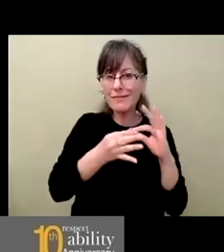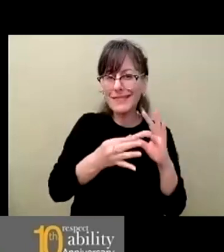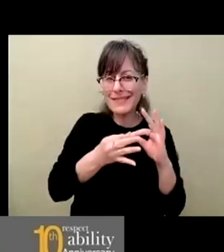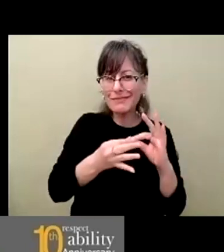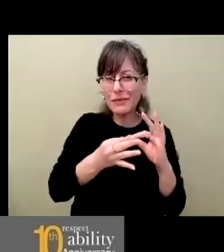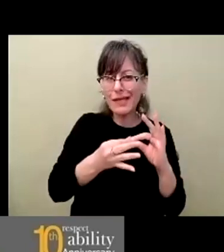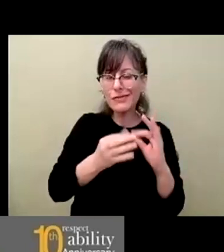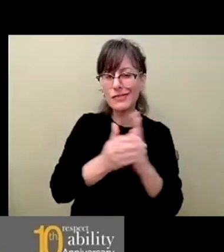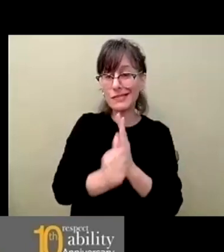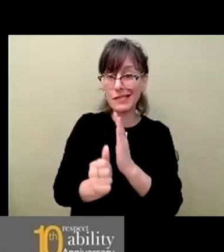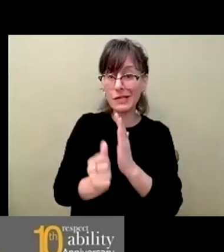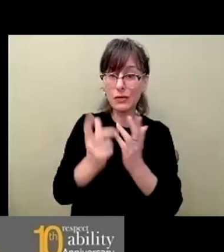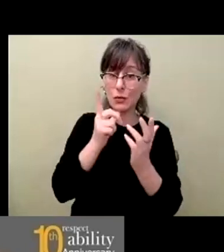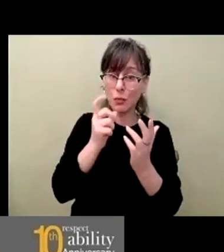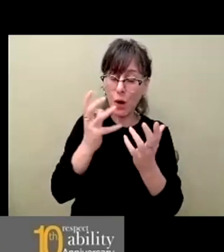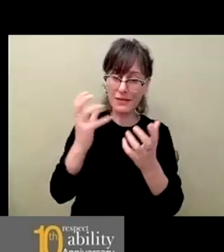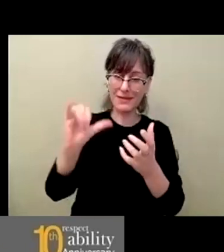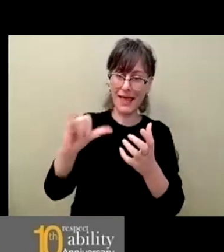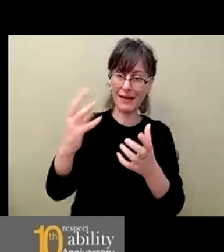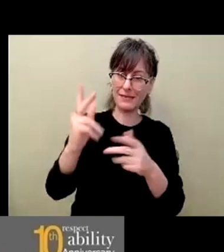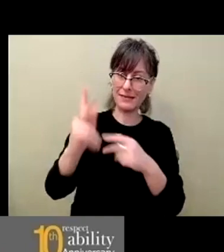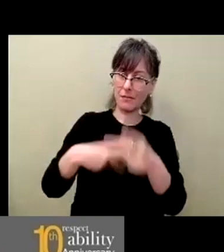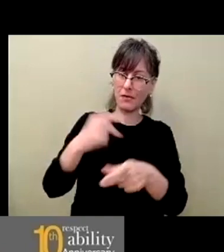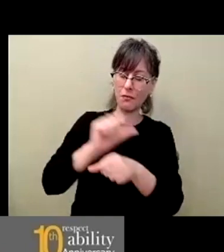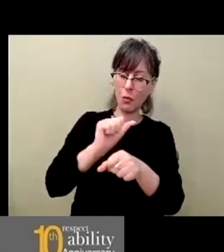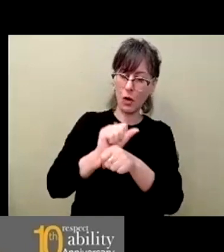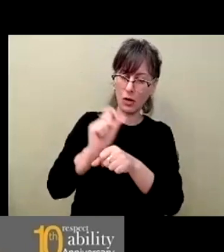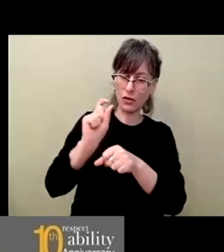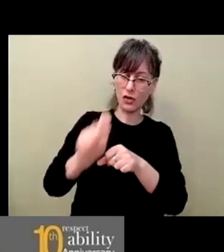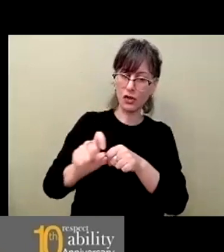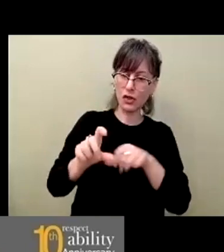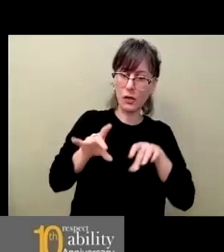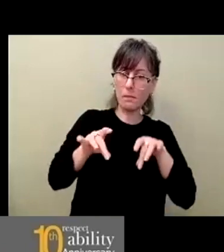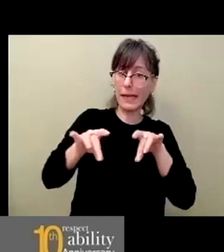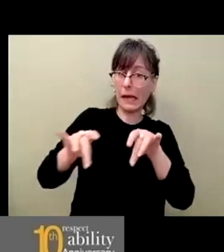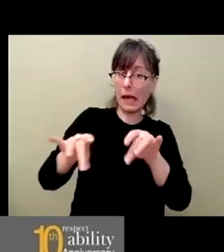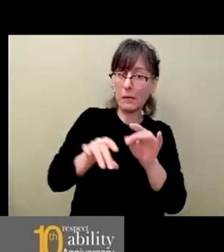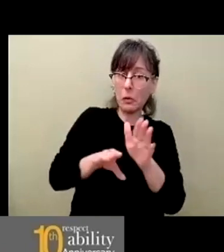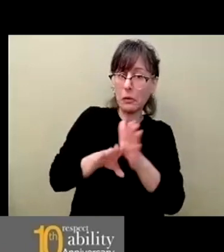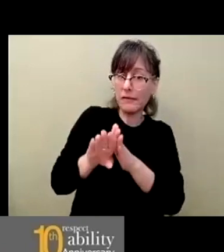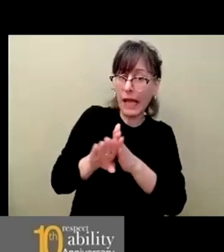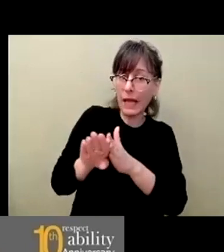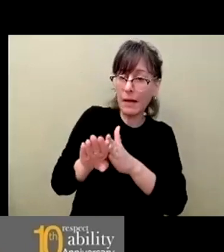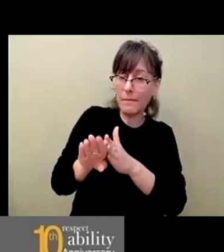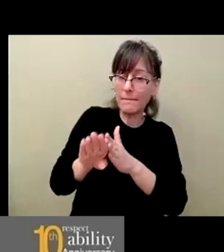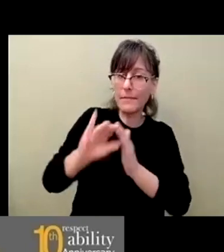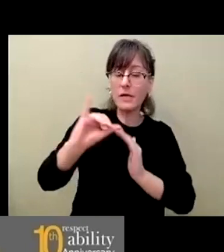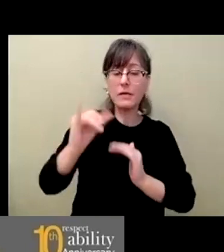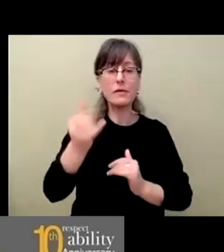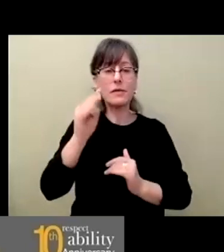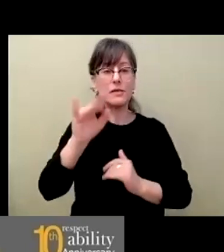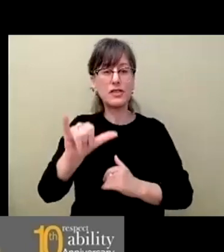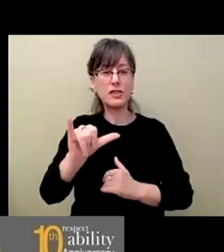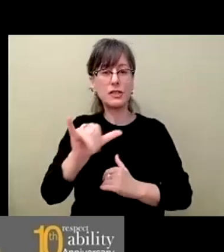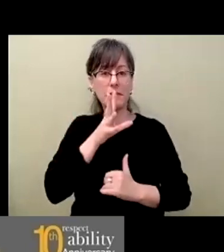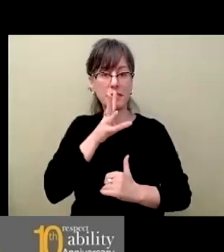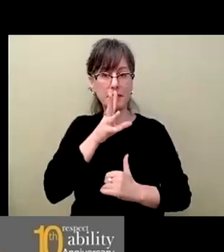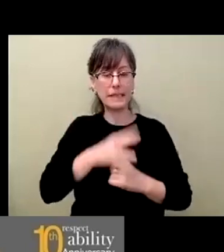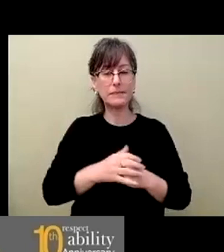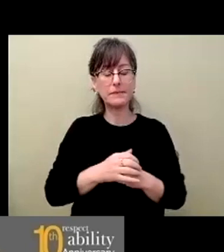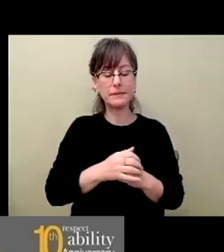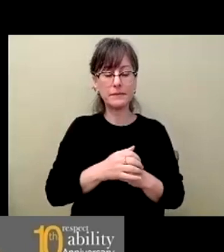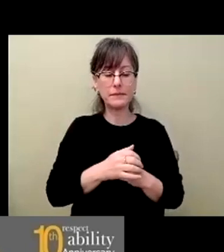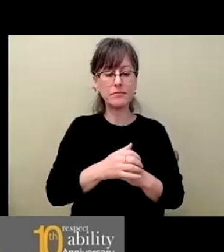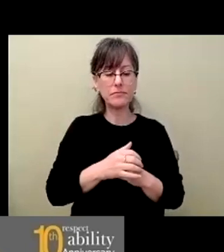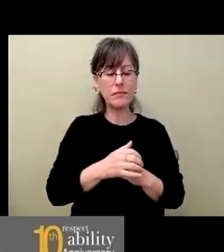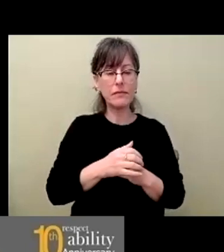wants to work in public policy or civic engagement want to acquire or cultivate? So the skills that you're going to see on